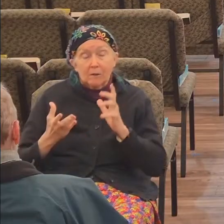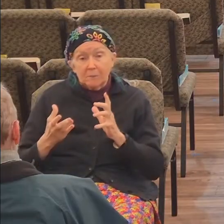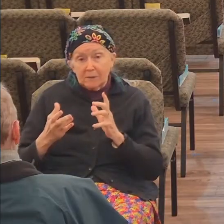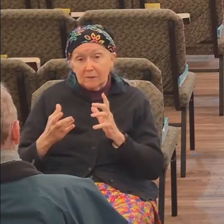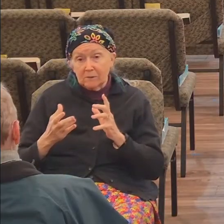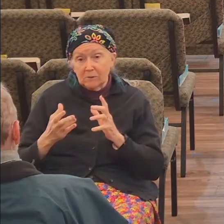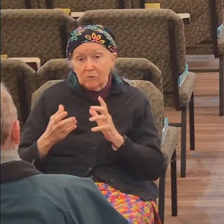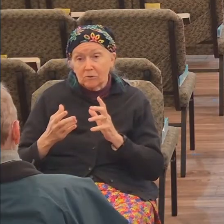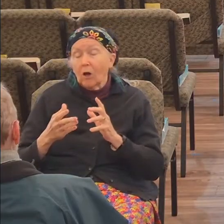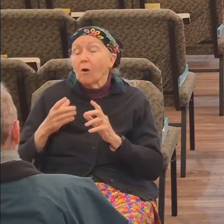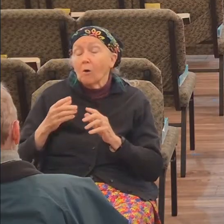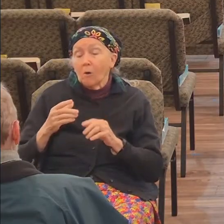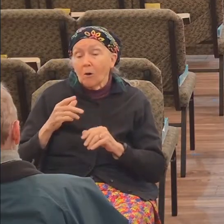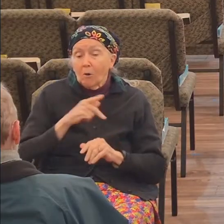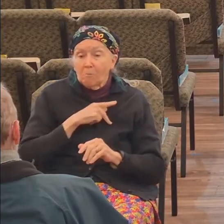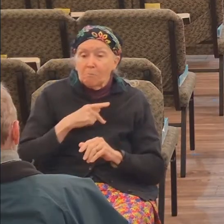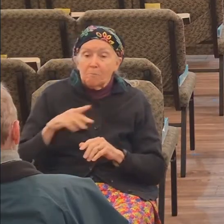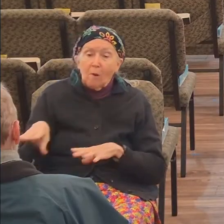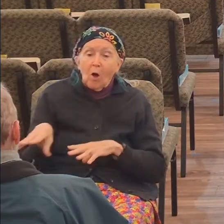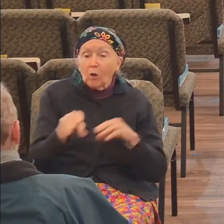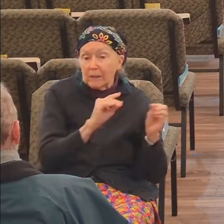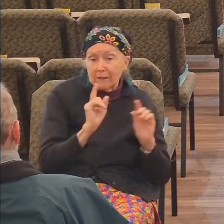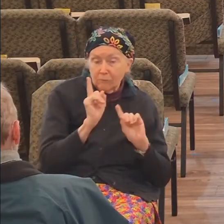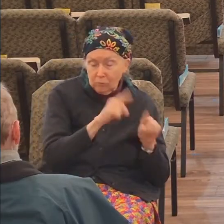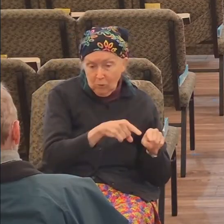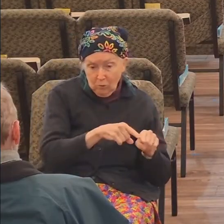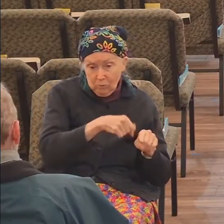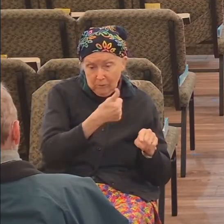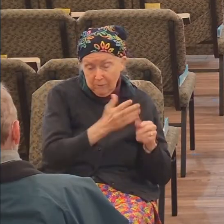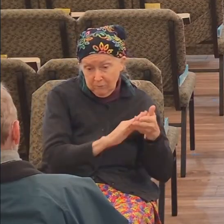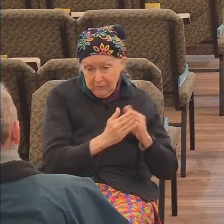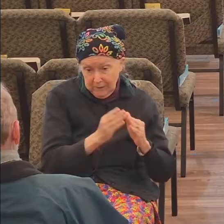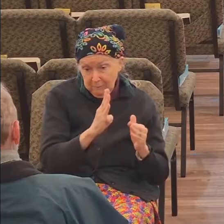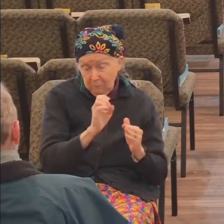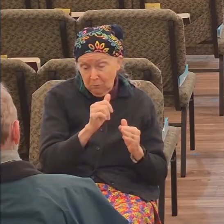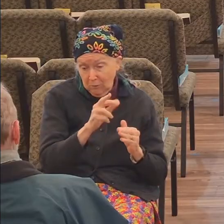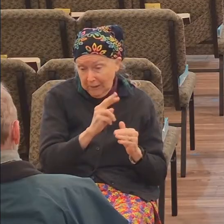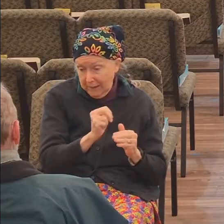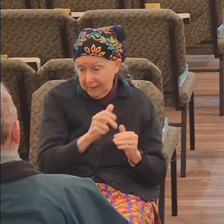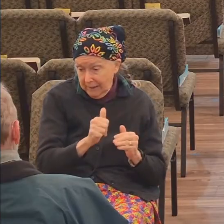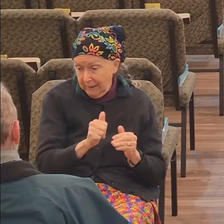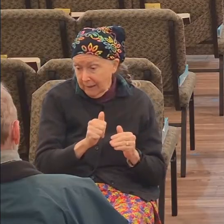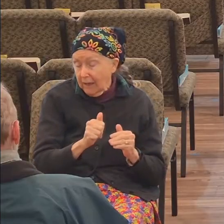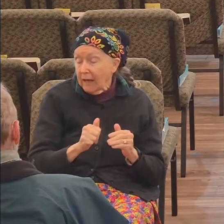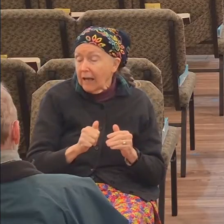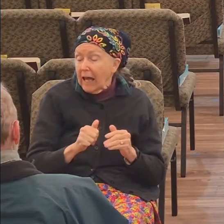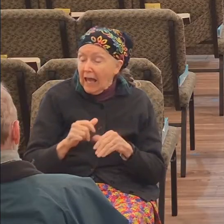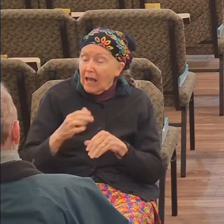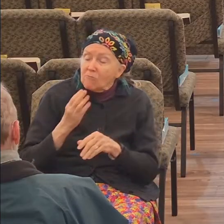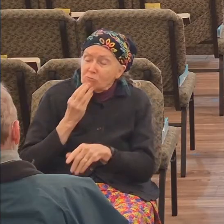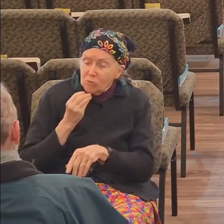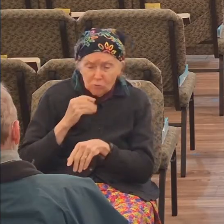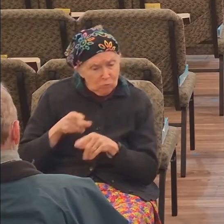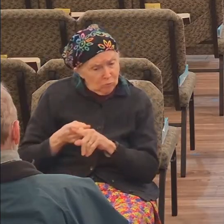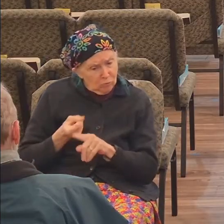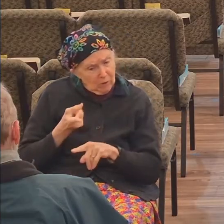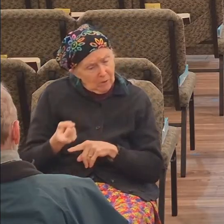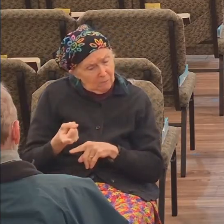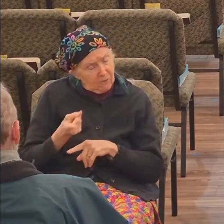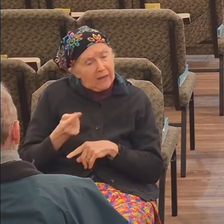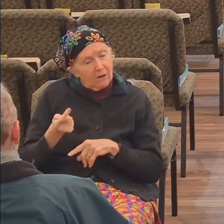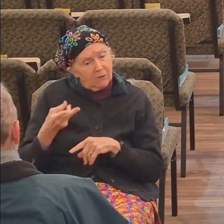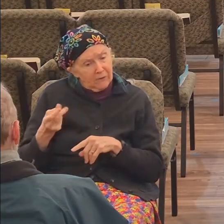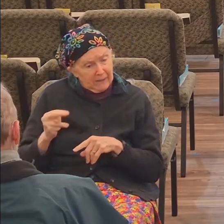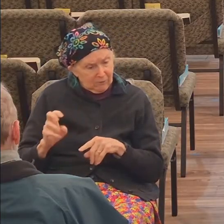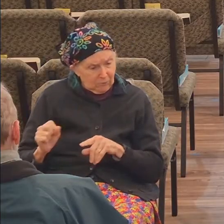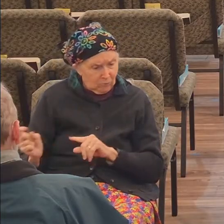to Berea and try to start the same communal disruption. And eventually Paul gets word back from